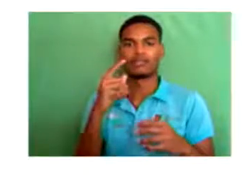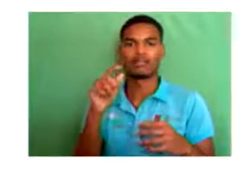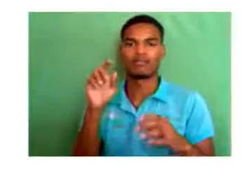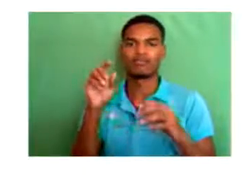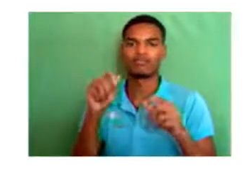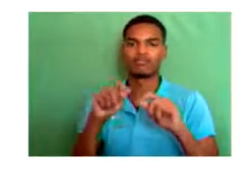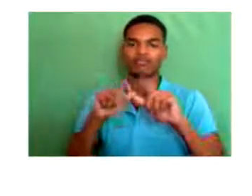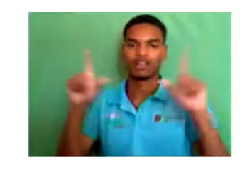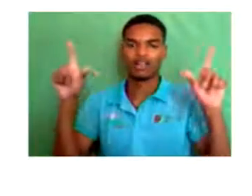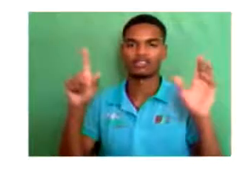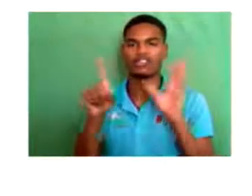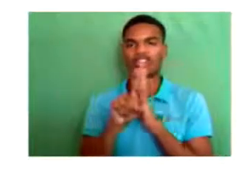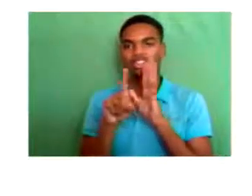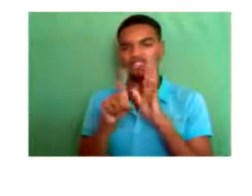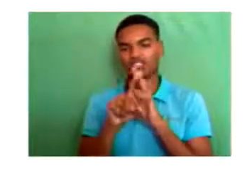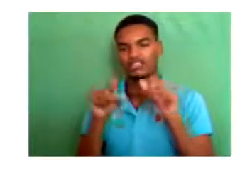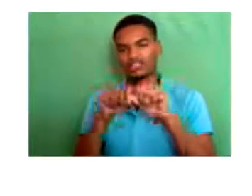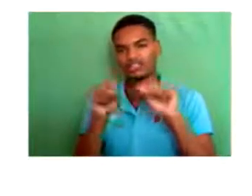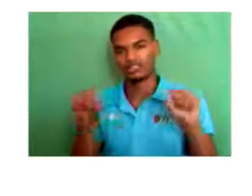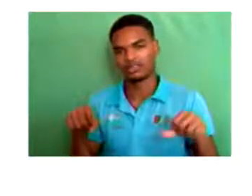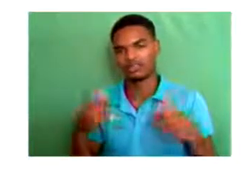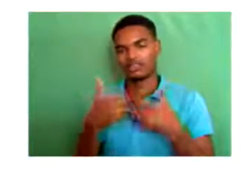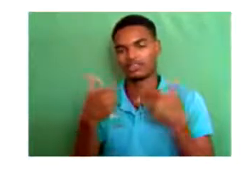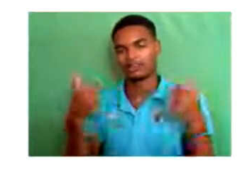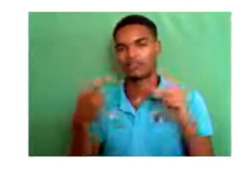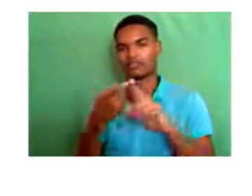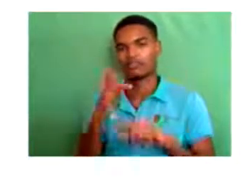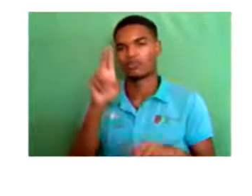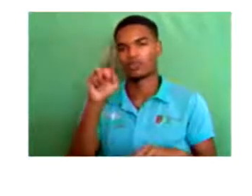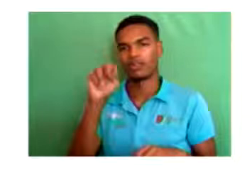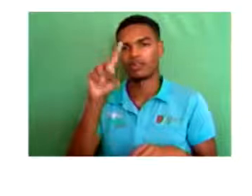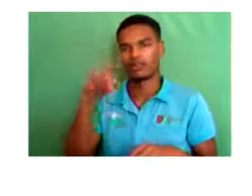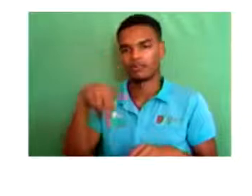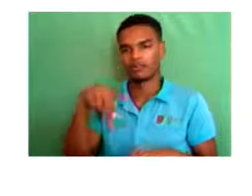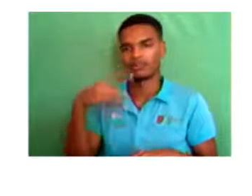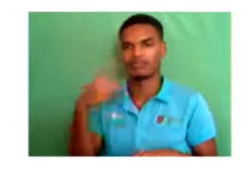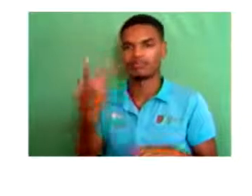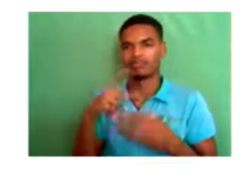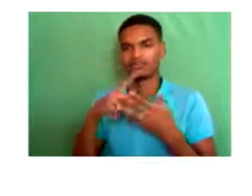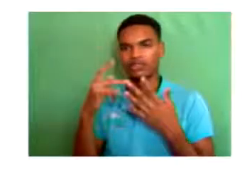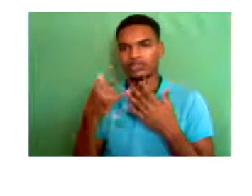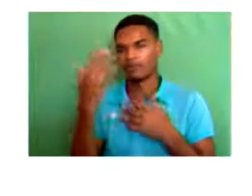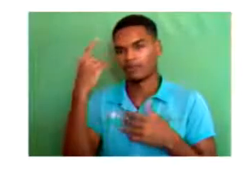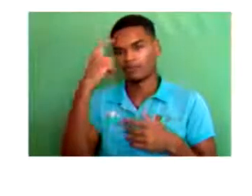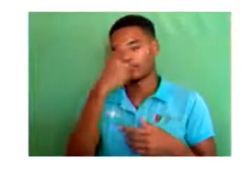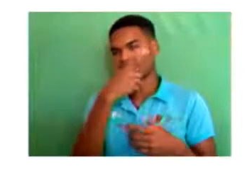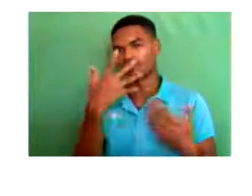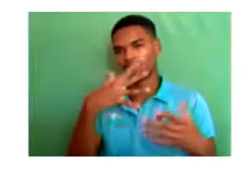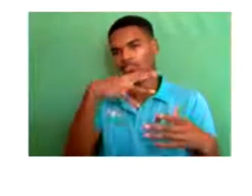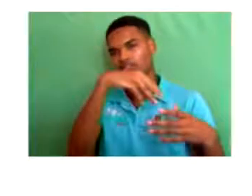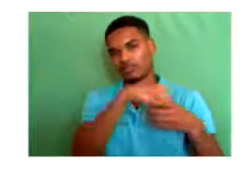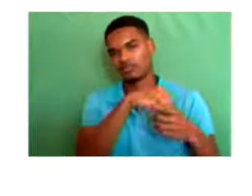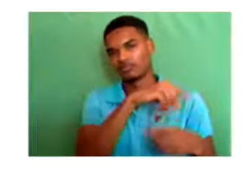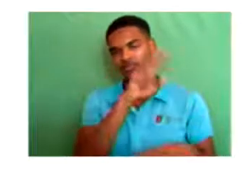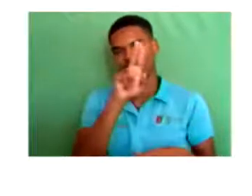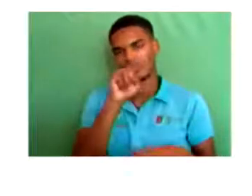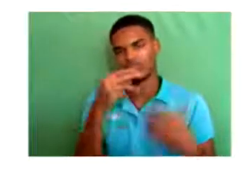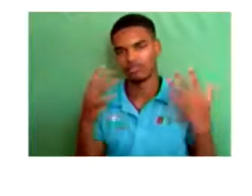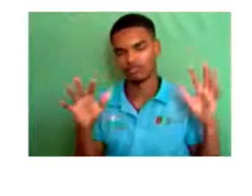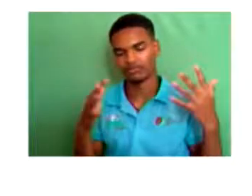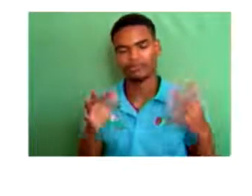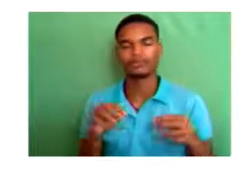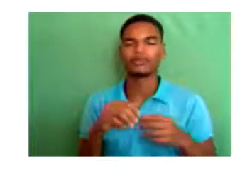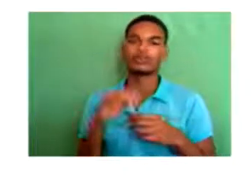separate of the UNDP project because, of course, they were not included for whatever reason in the UN program. Also going to reflect a little bit